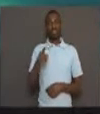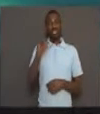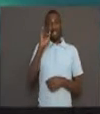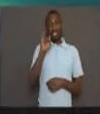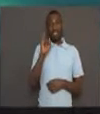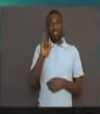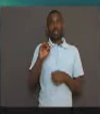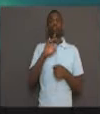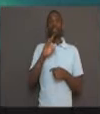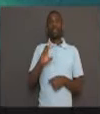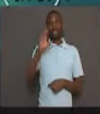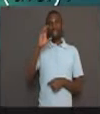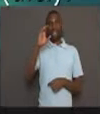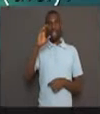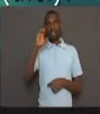from cells.